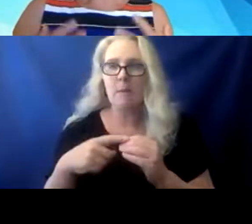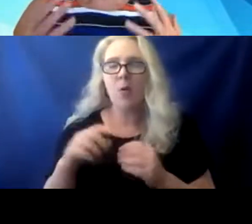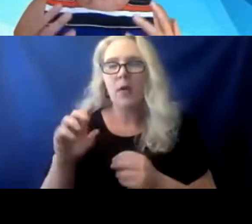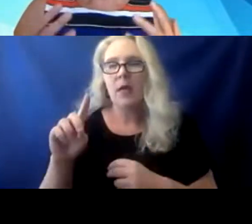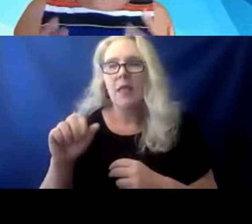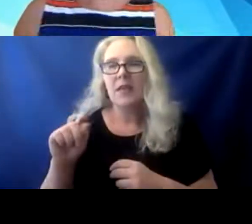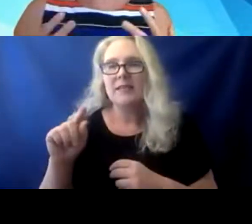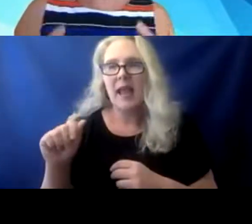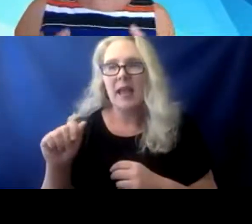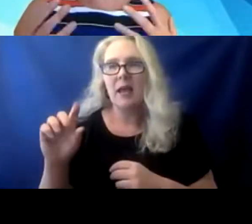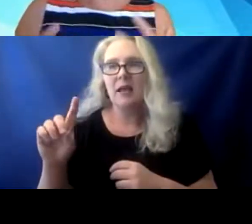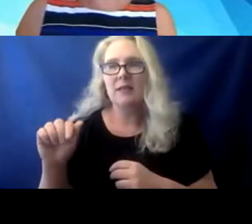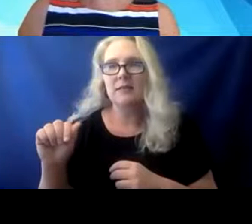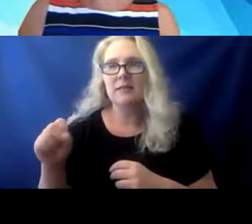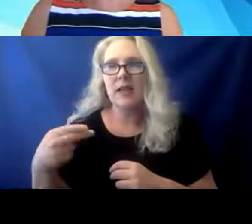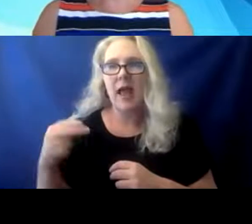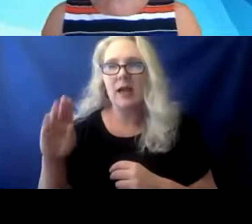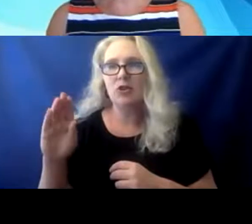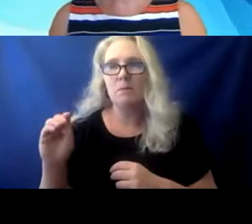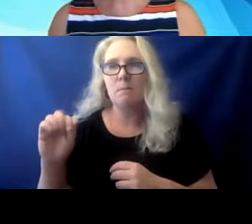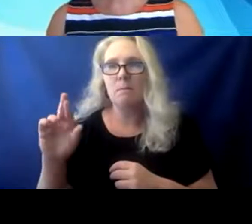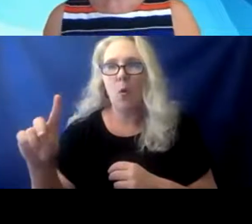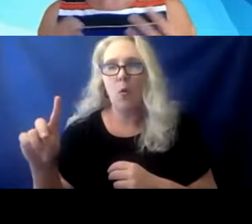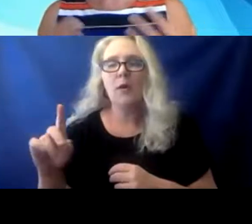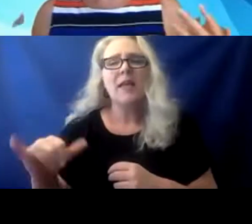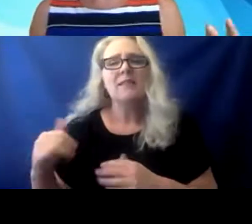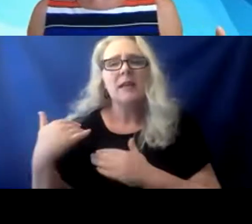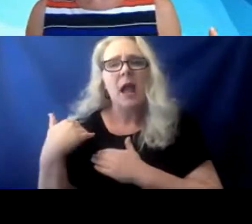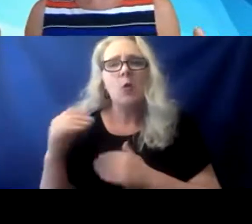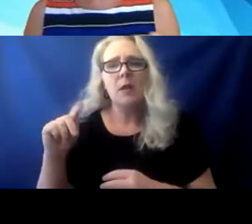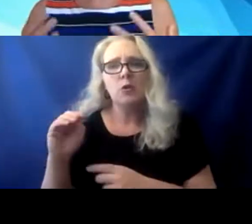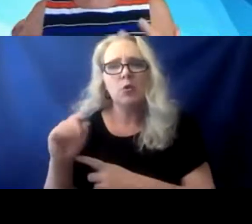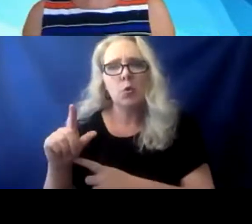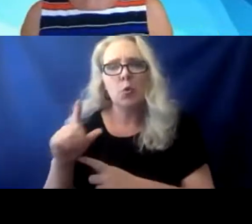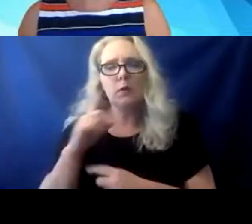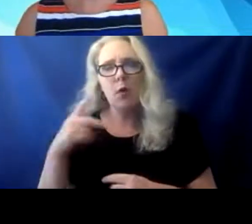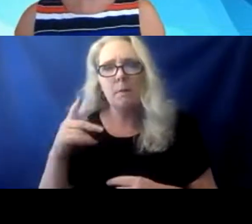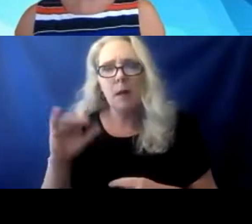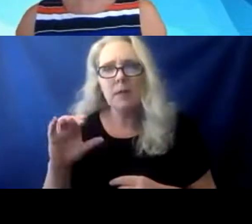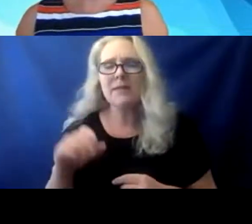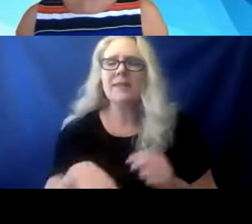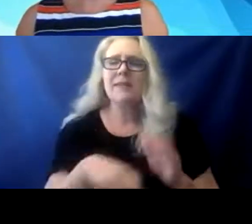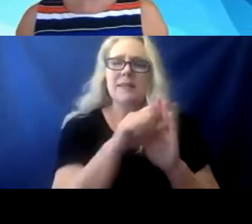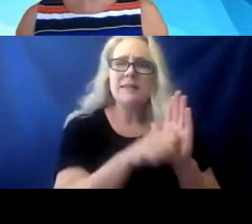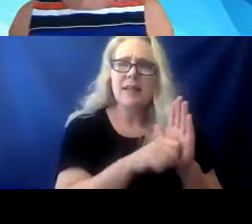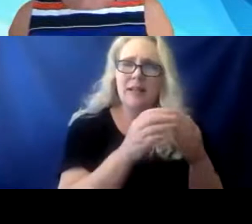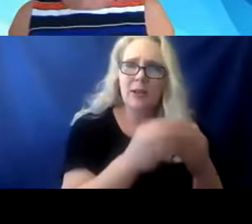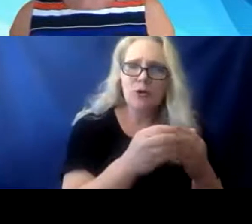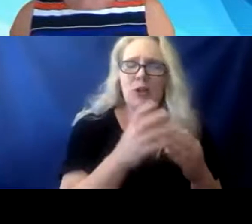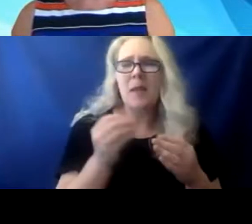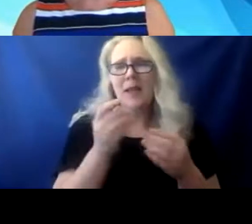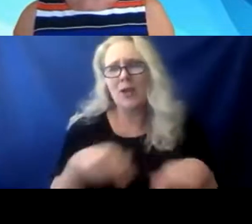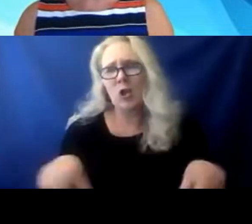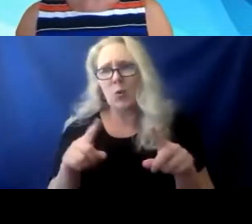as to really be the accountability tool for the public, for our state leadership, and for all of you. And so